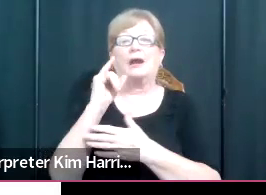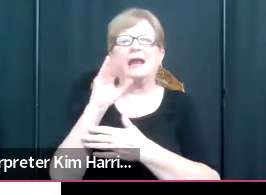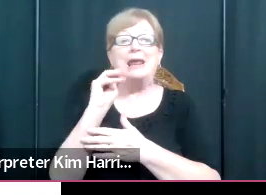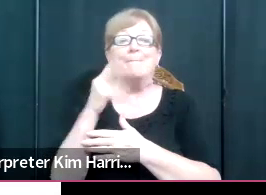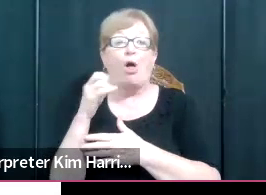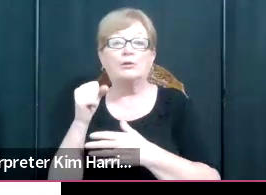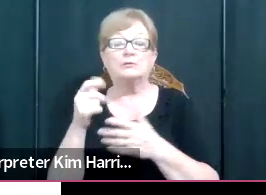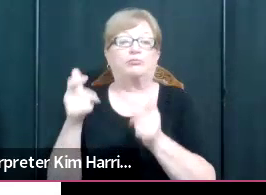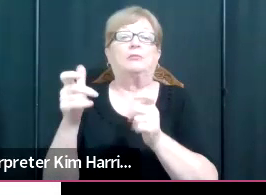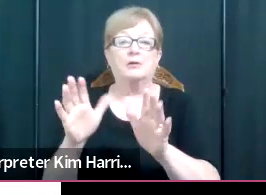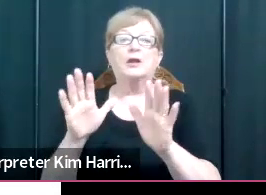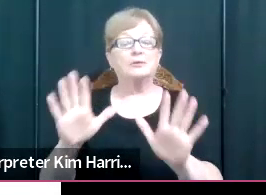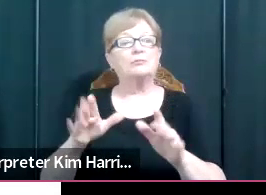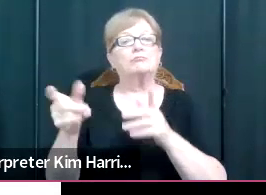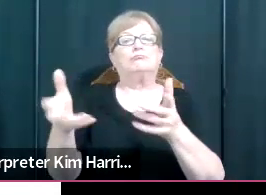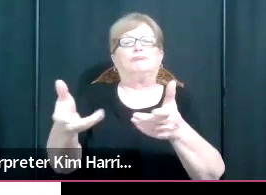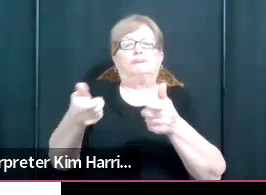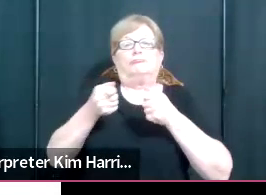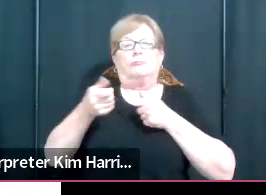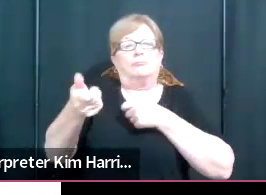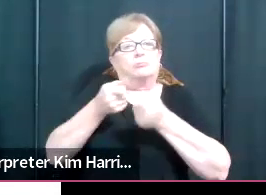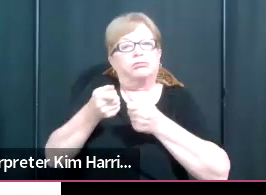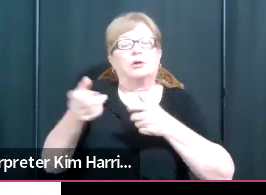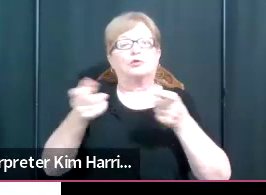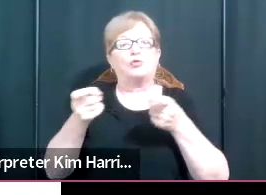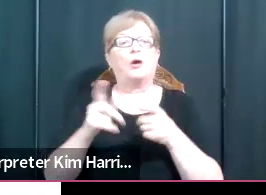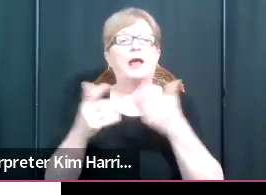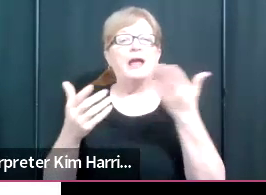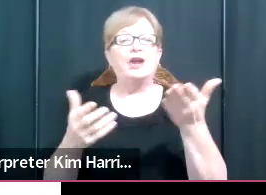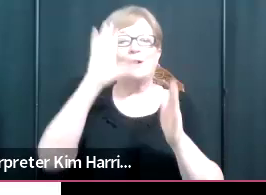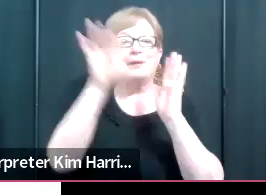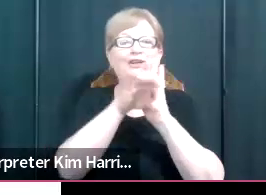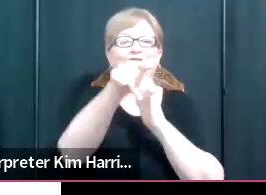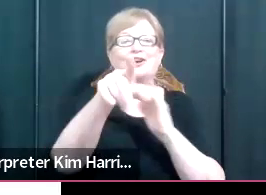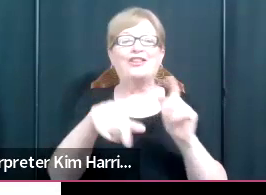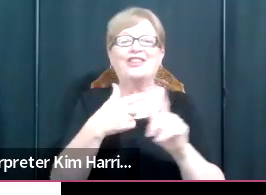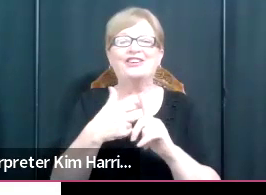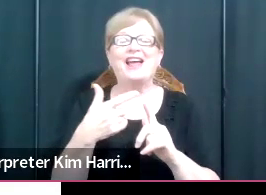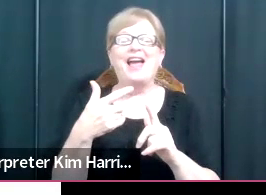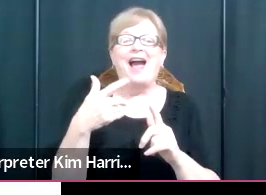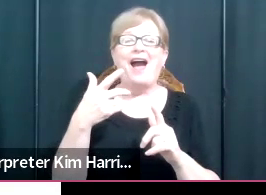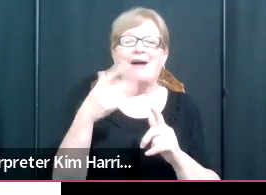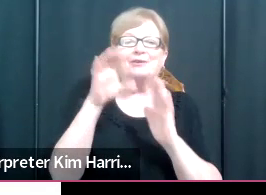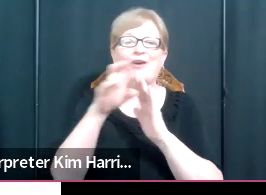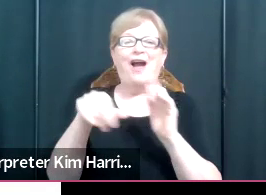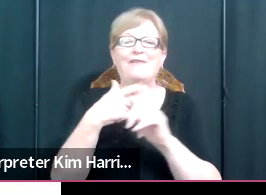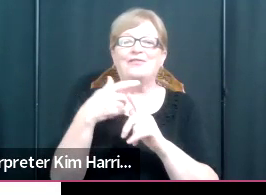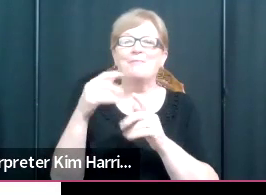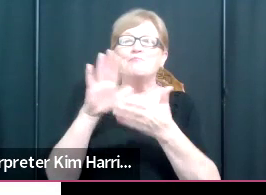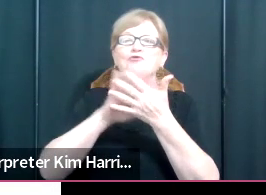The picture on this slide is some characters from Inside Out 2. We have